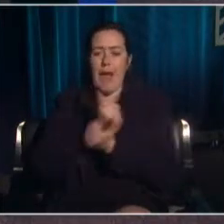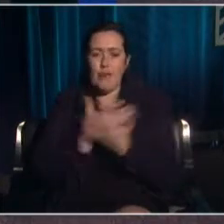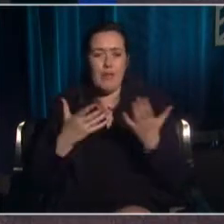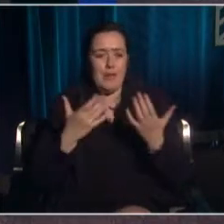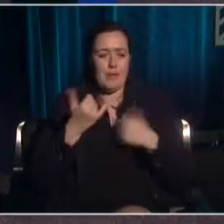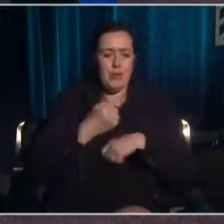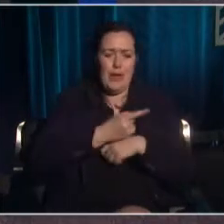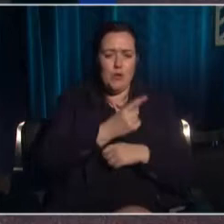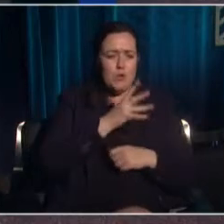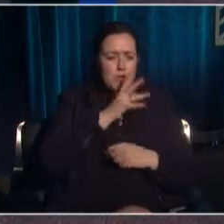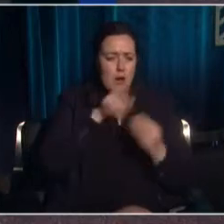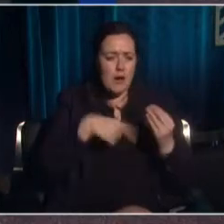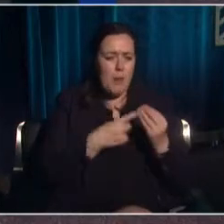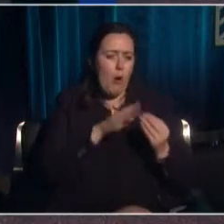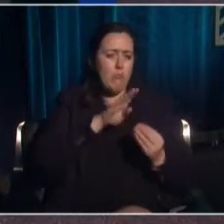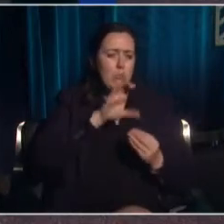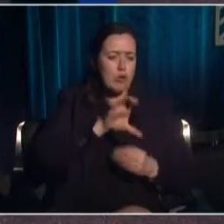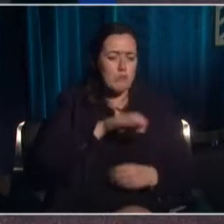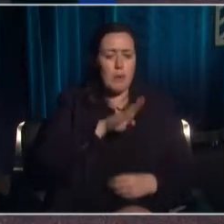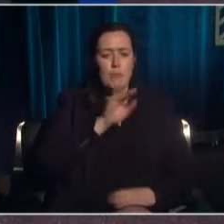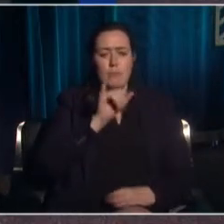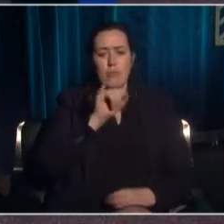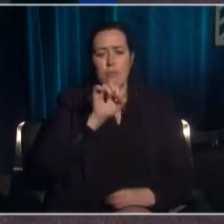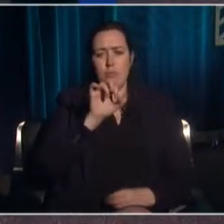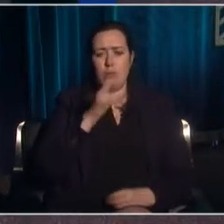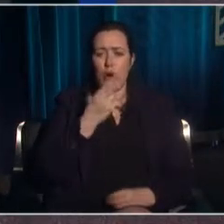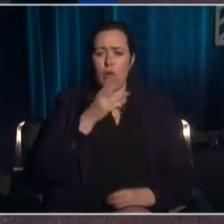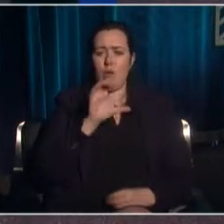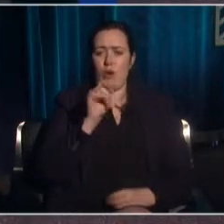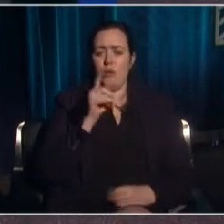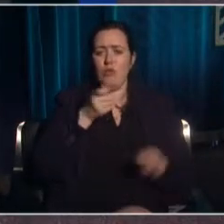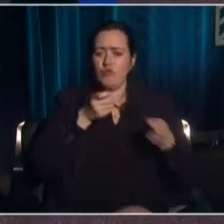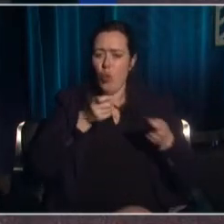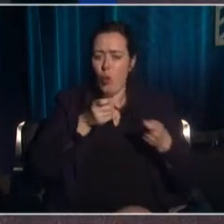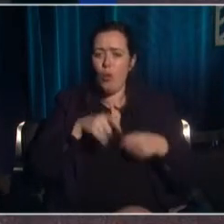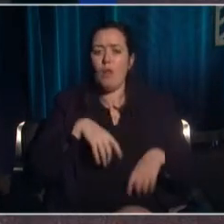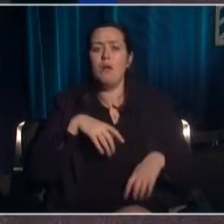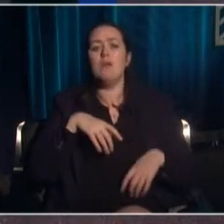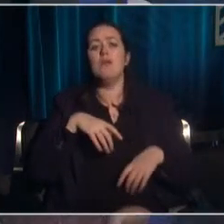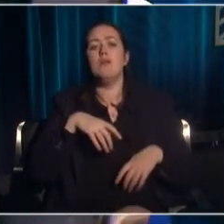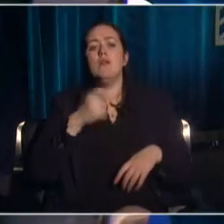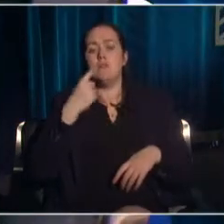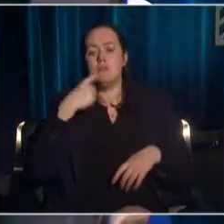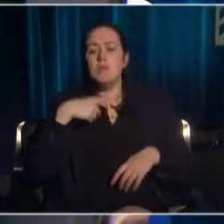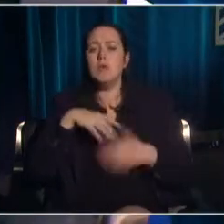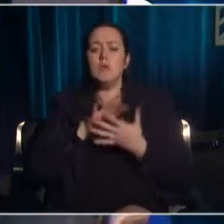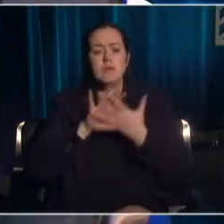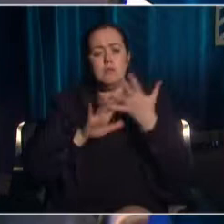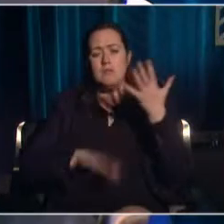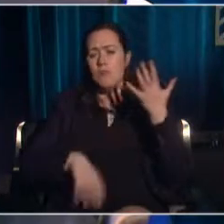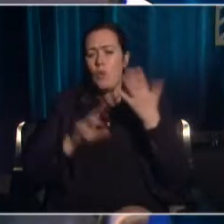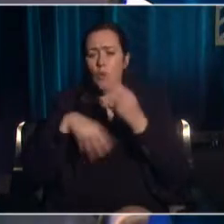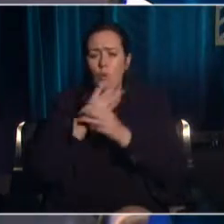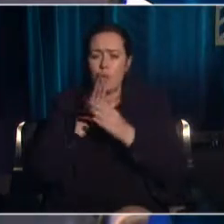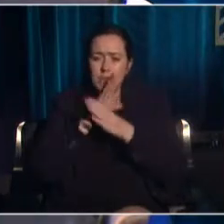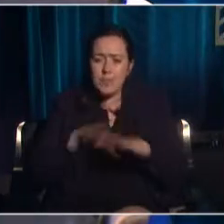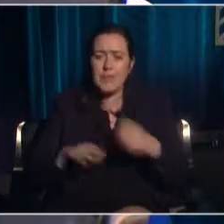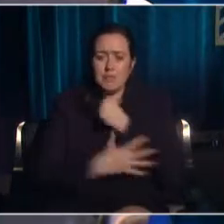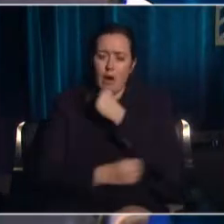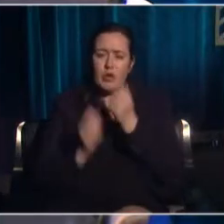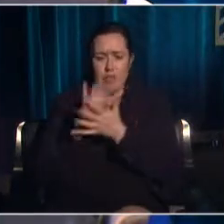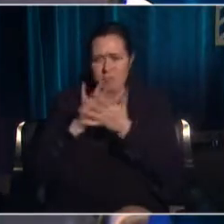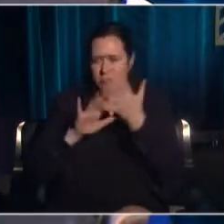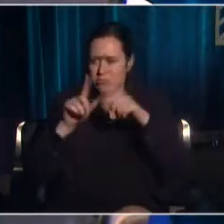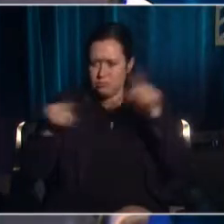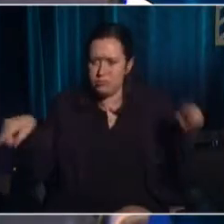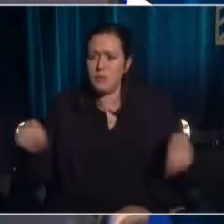control to world peace. So we have lots of questions from our audience, and first and foremost, it is, how do you